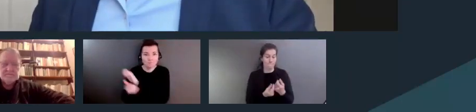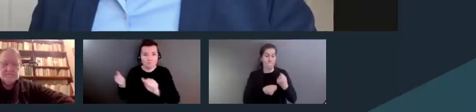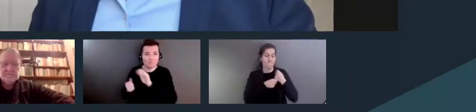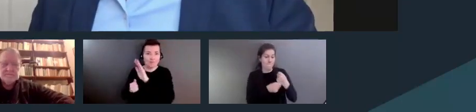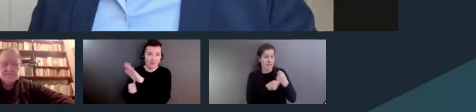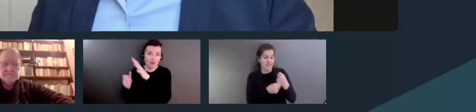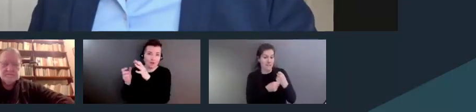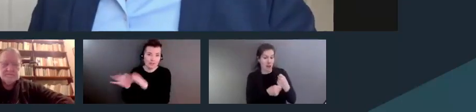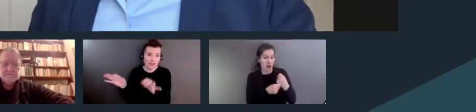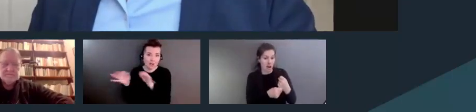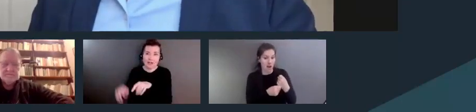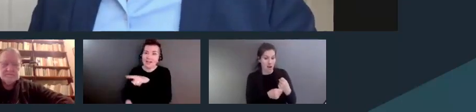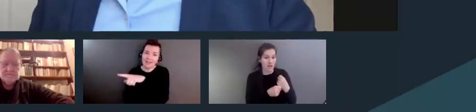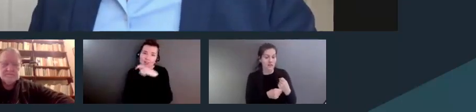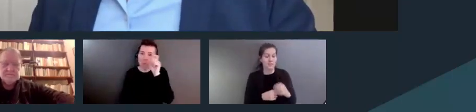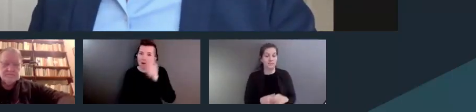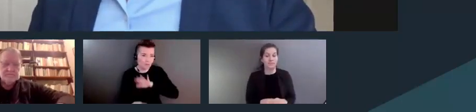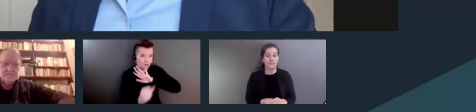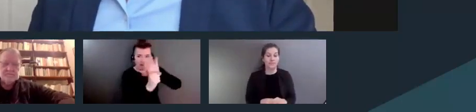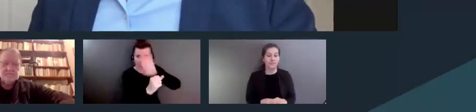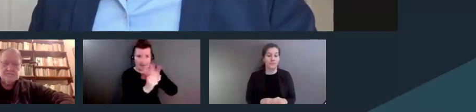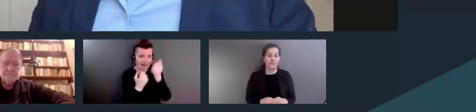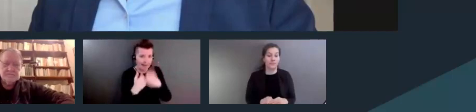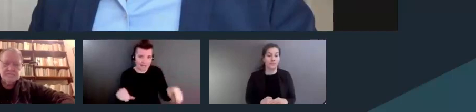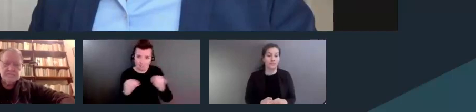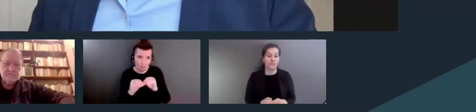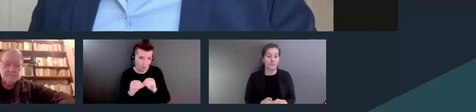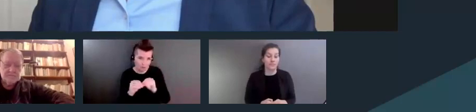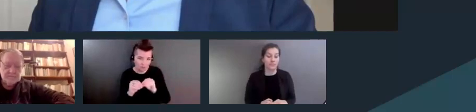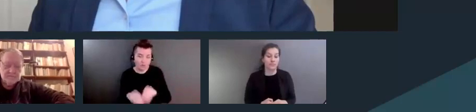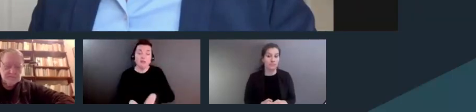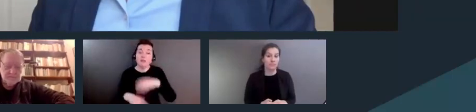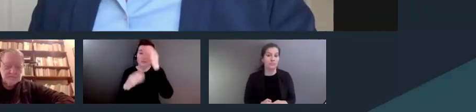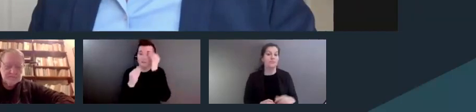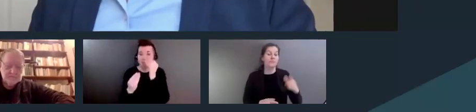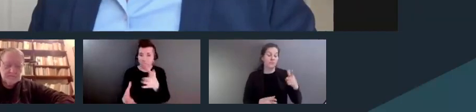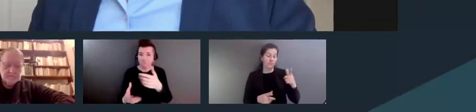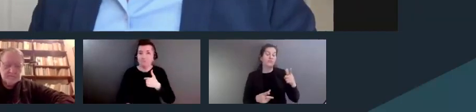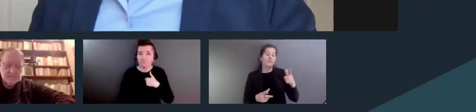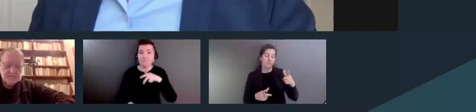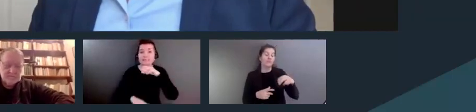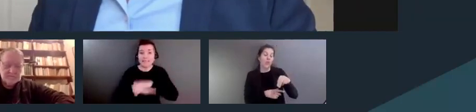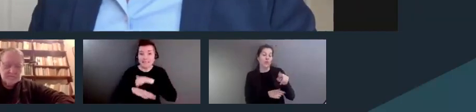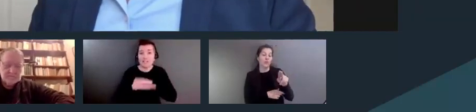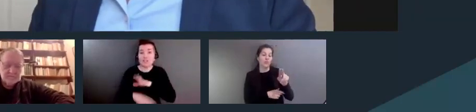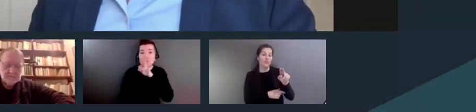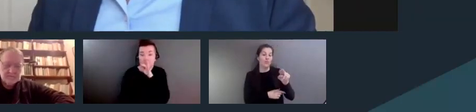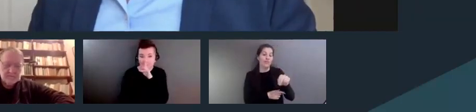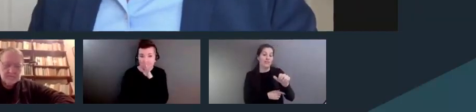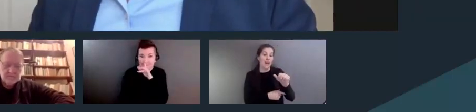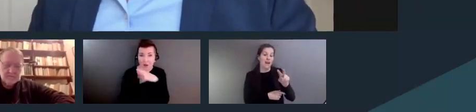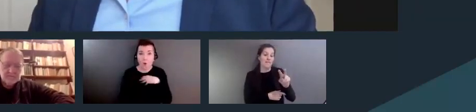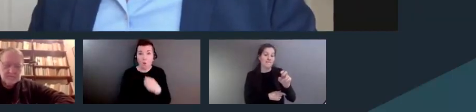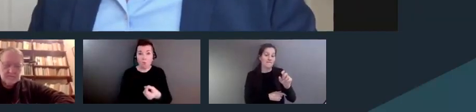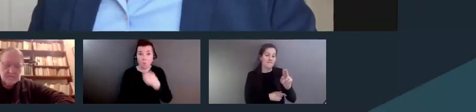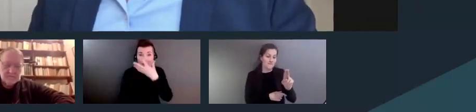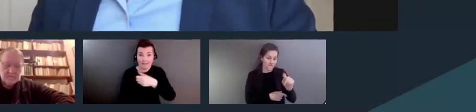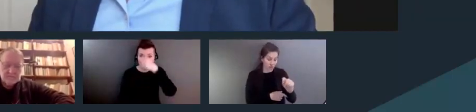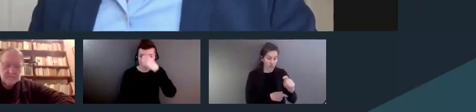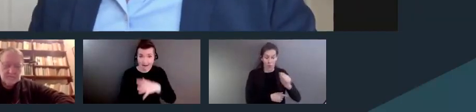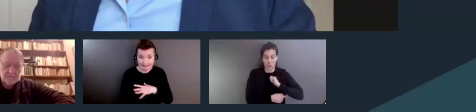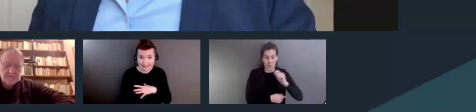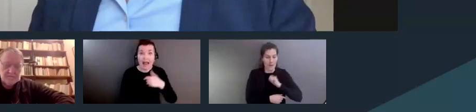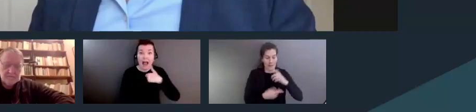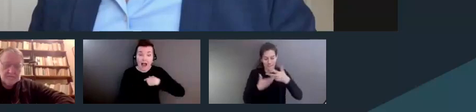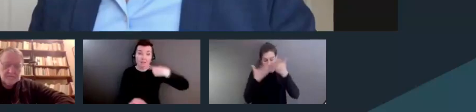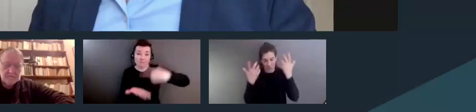Introducing myself, I'm an English-speaking white guy, and I'm here to talk about white Arctic privilege and about what white